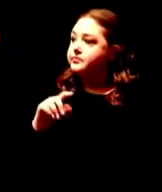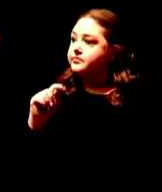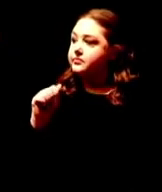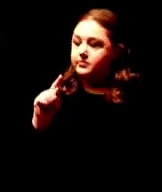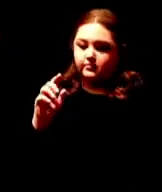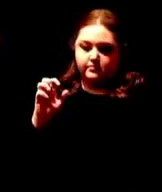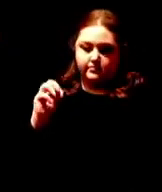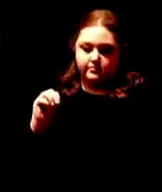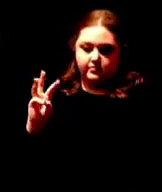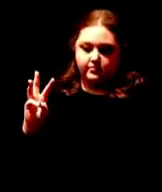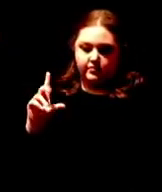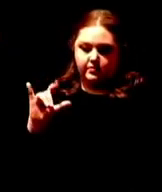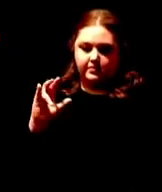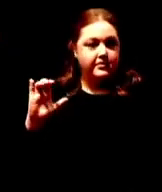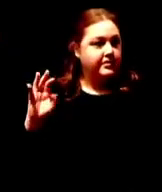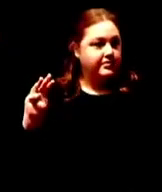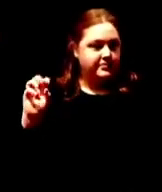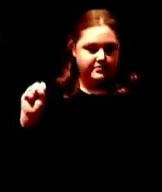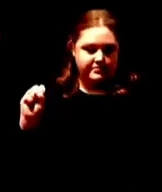Tatum Williams.